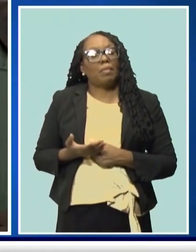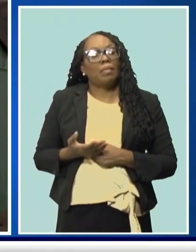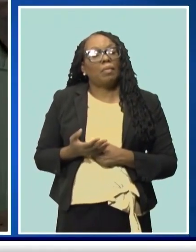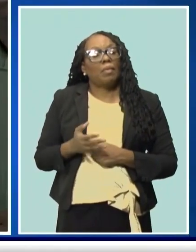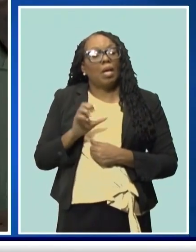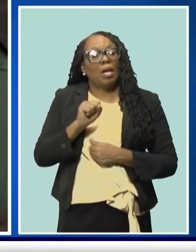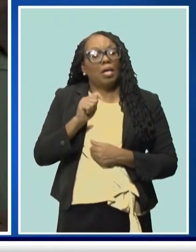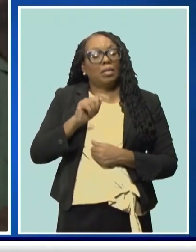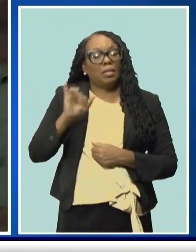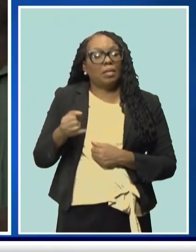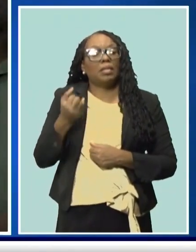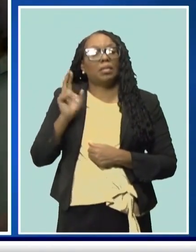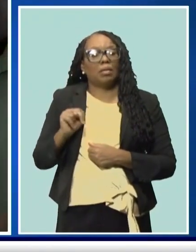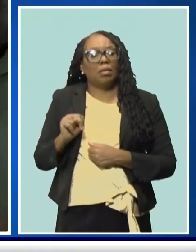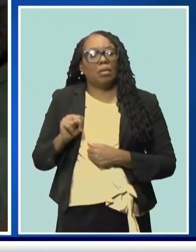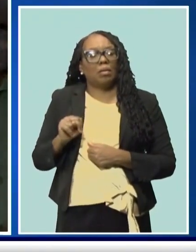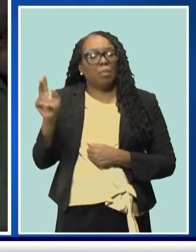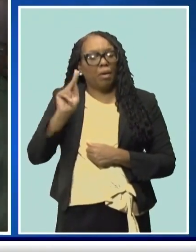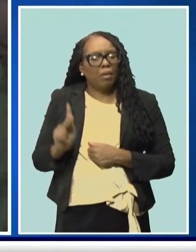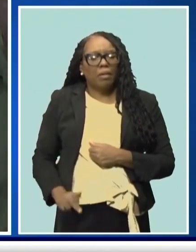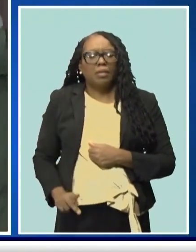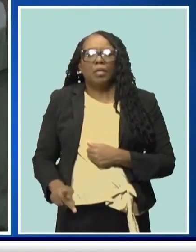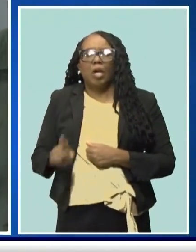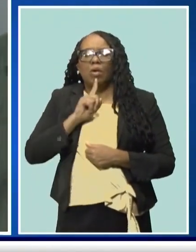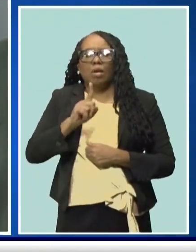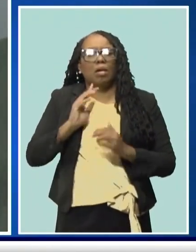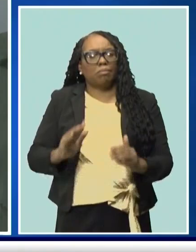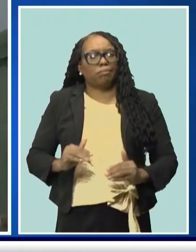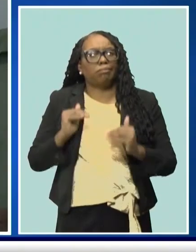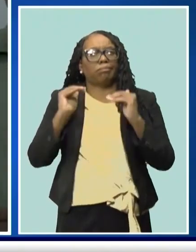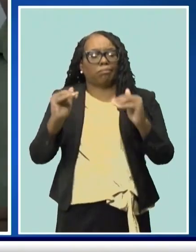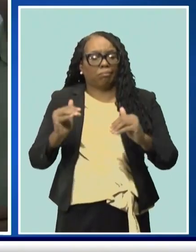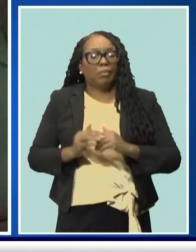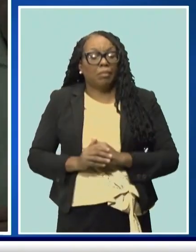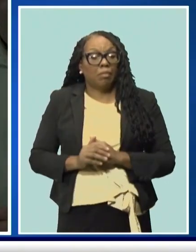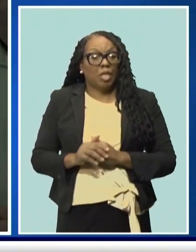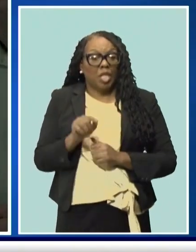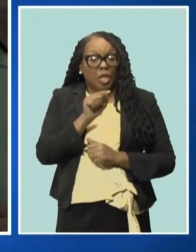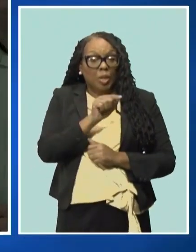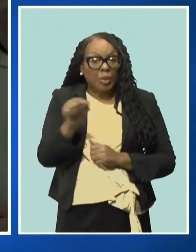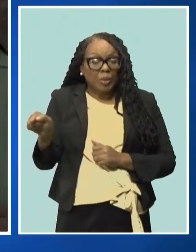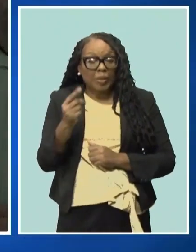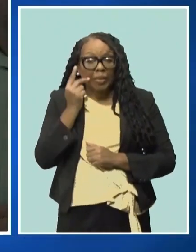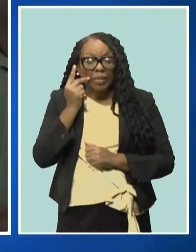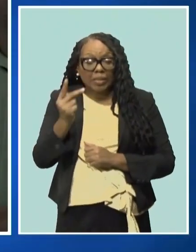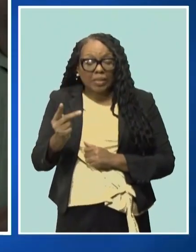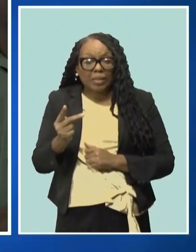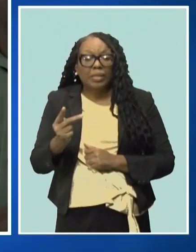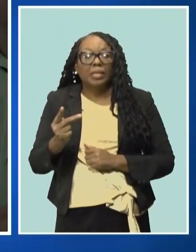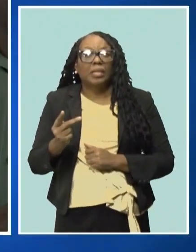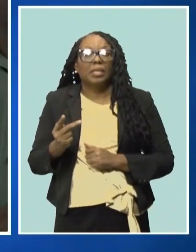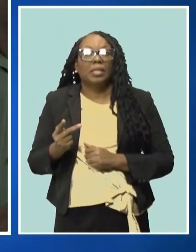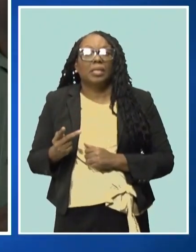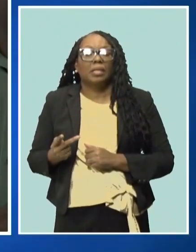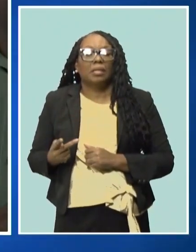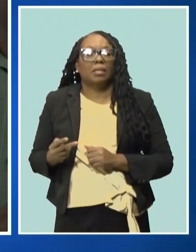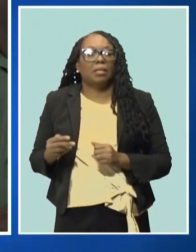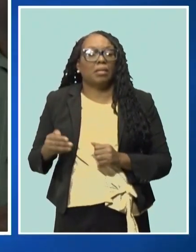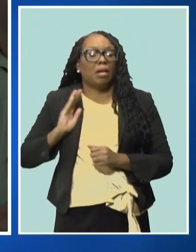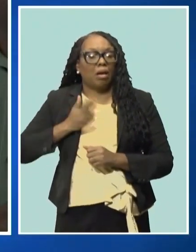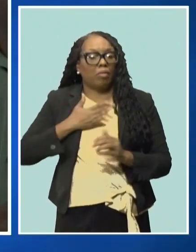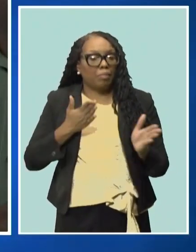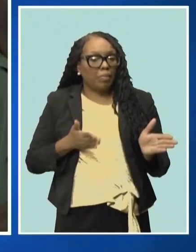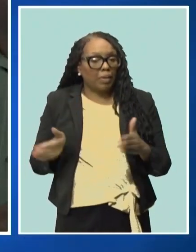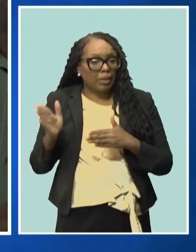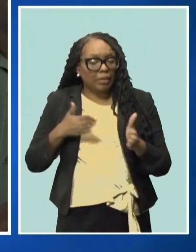here today is a clear indication. You would have seen the drawings that indicate that this is not something that was done yesterday. Plans are